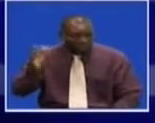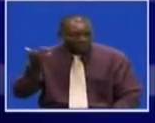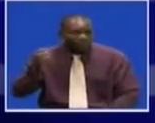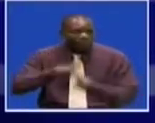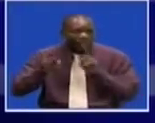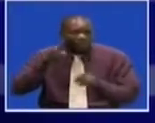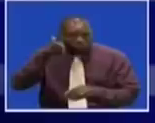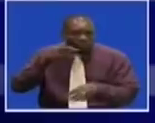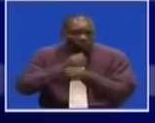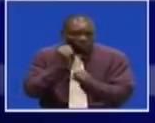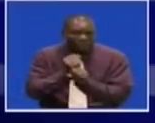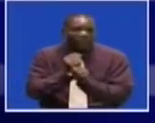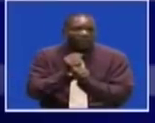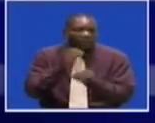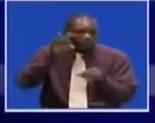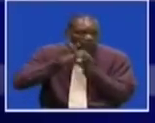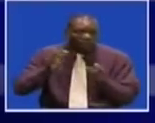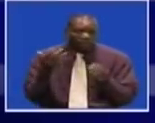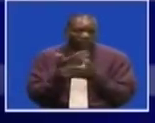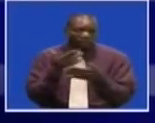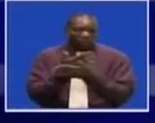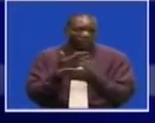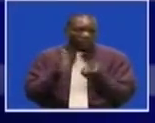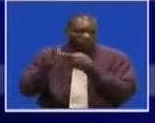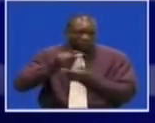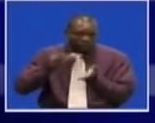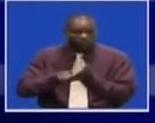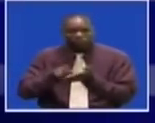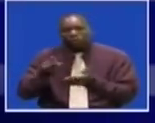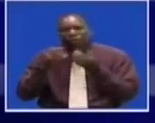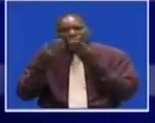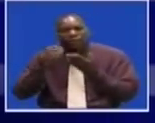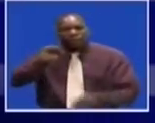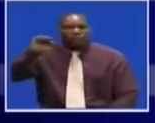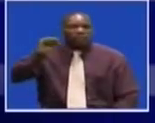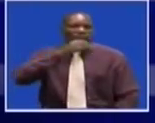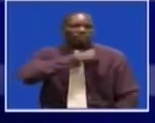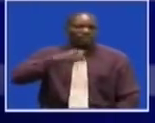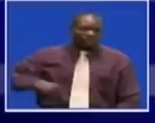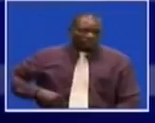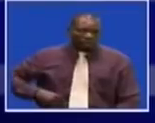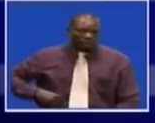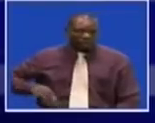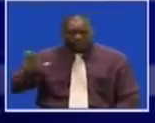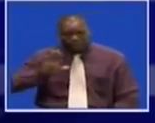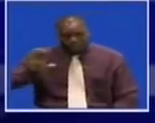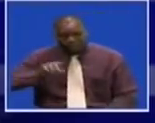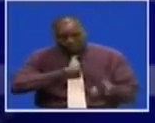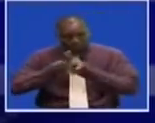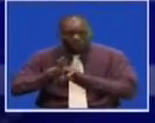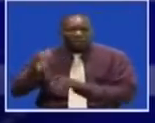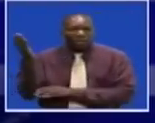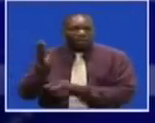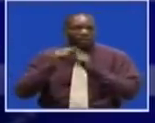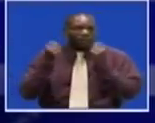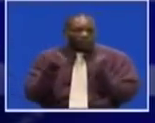UPND. Speaking during a media briefing in Lusaka today, Mr. Mwela, however, thanked the PF membership in Western Province and the campaign team